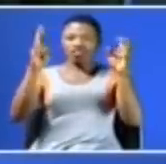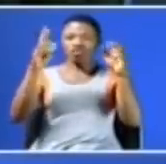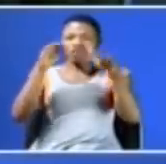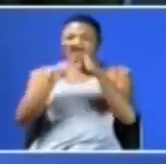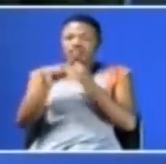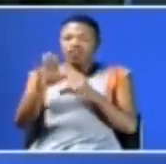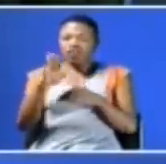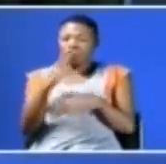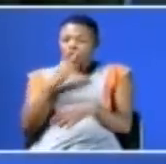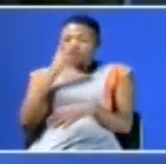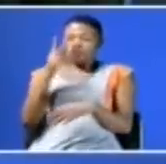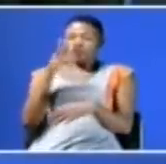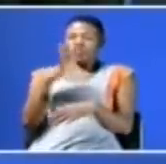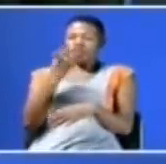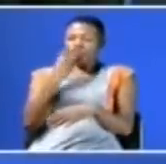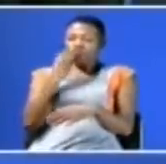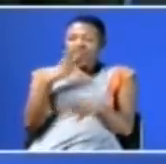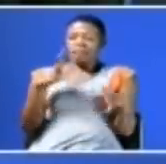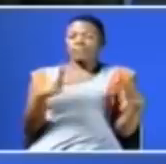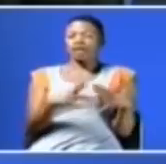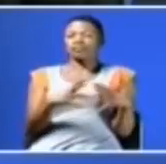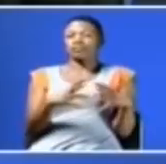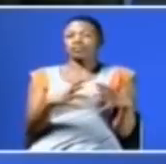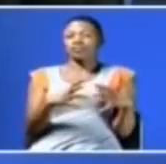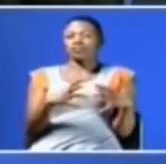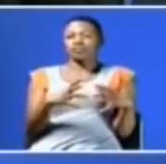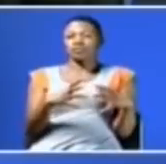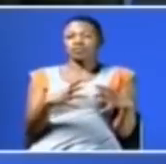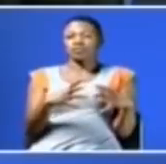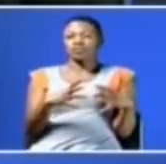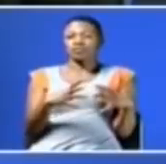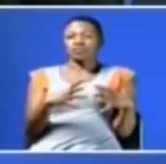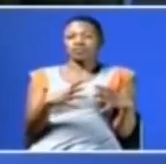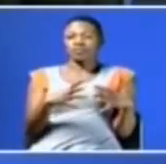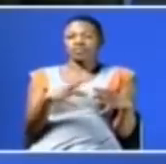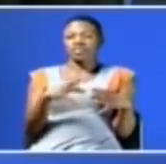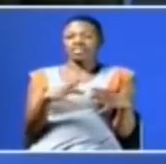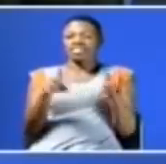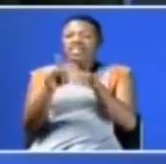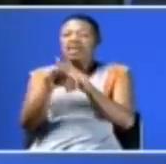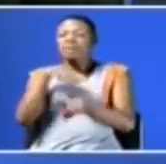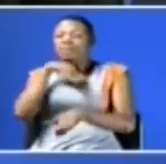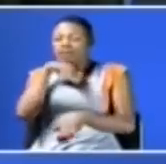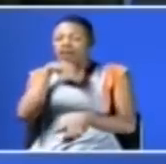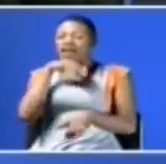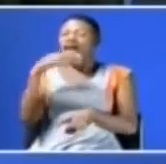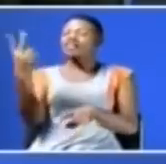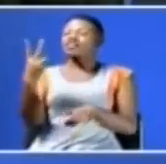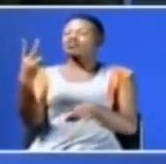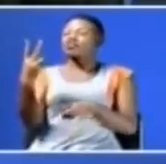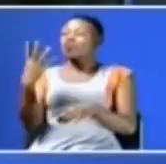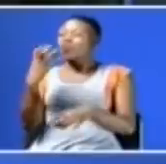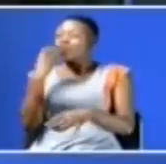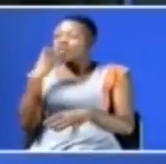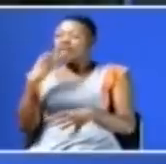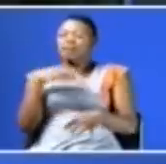that ODM as a party is Raila Odinga and Raila is ODM? There are people who have said